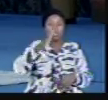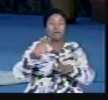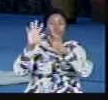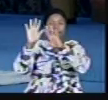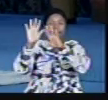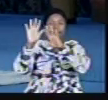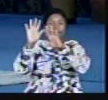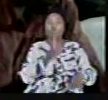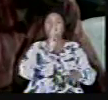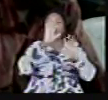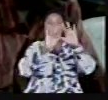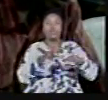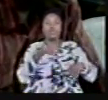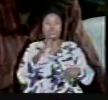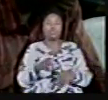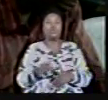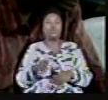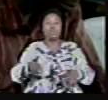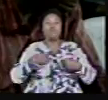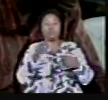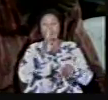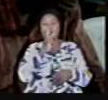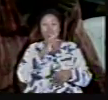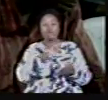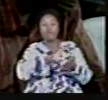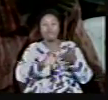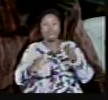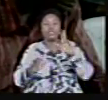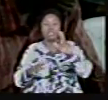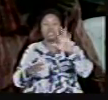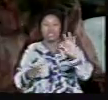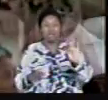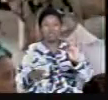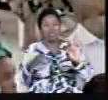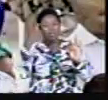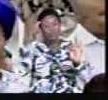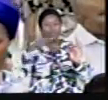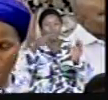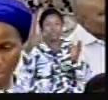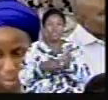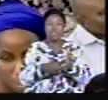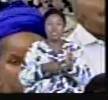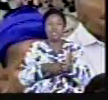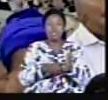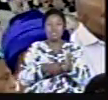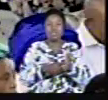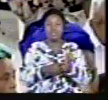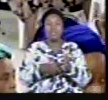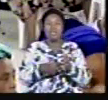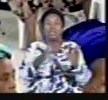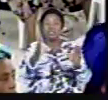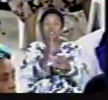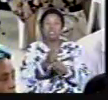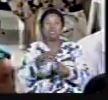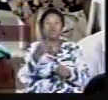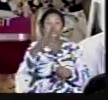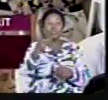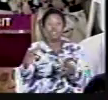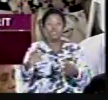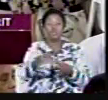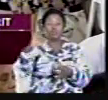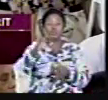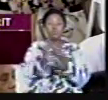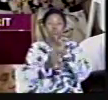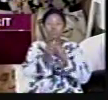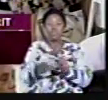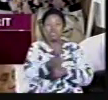at verse 39. But they spake he of the Spirit, which they that believe